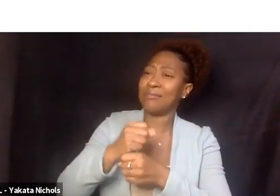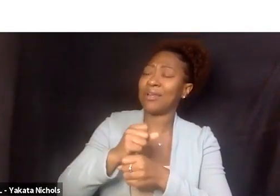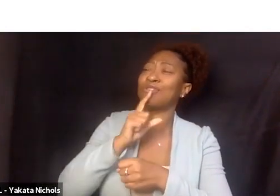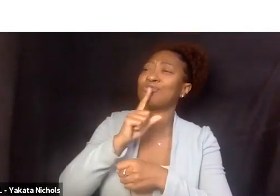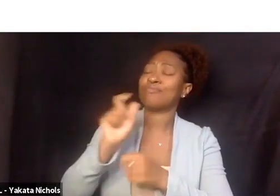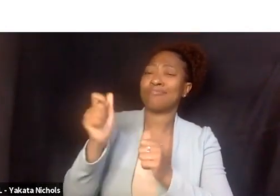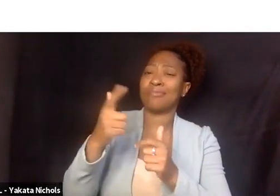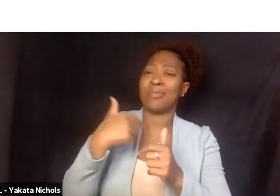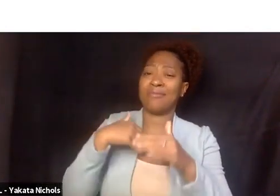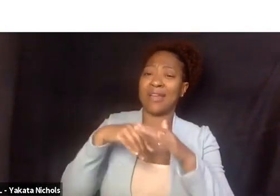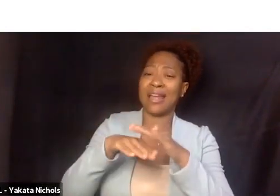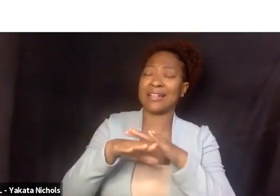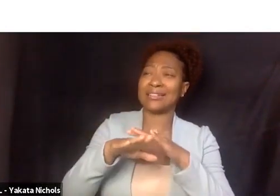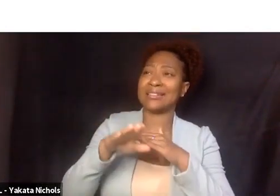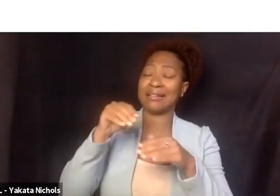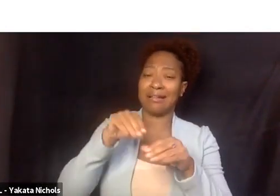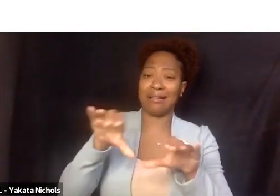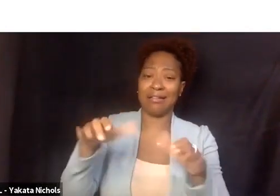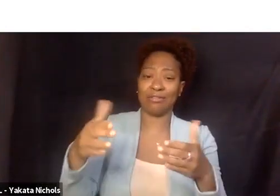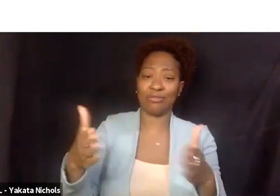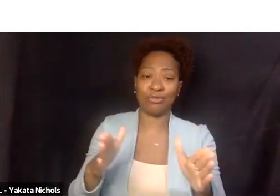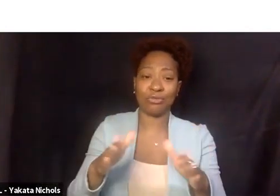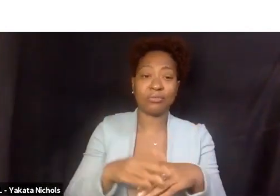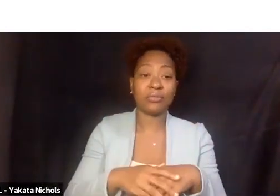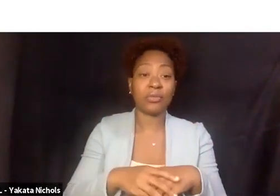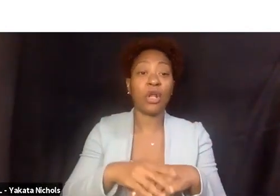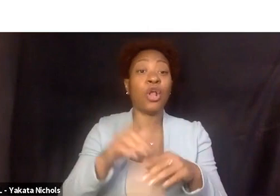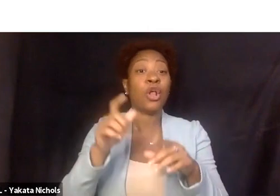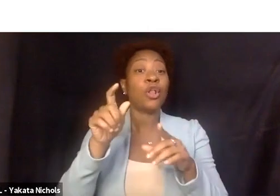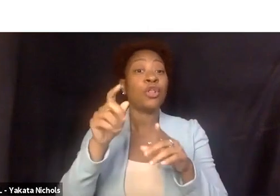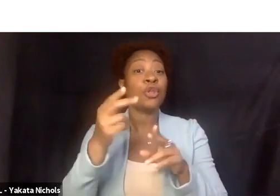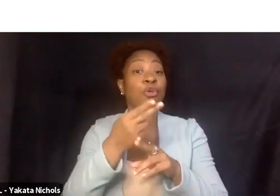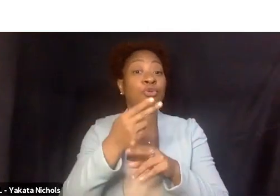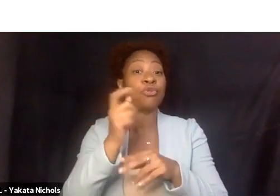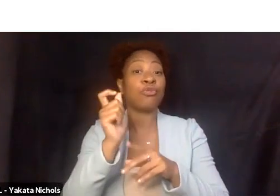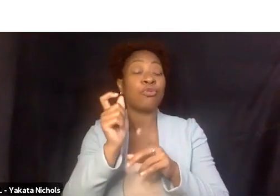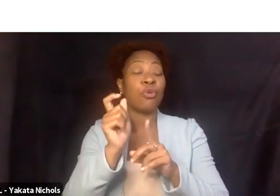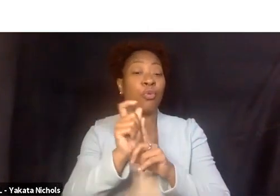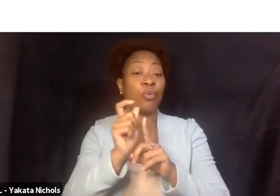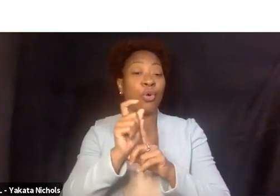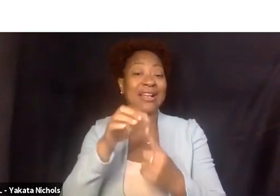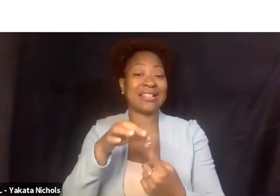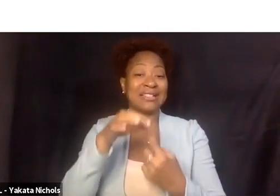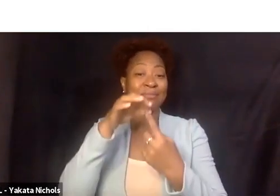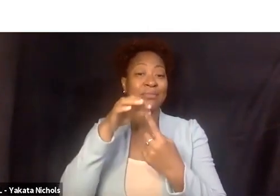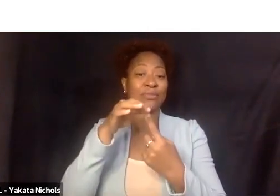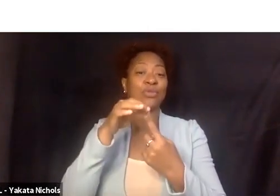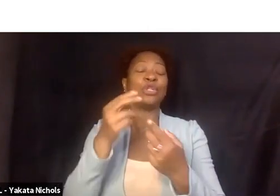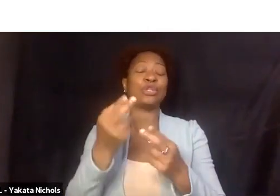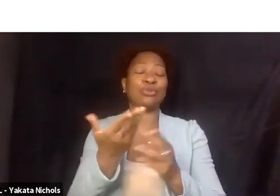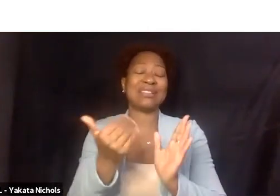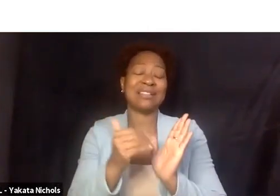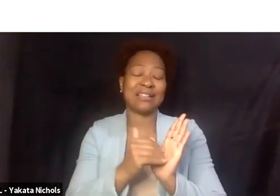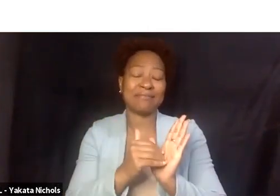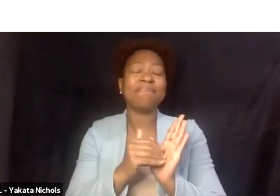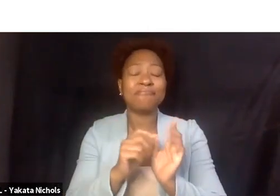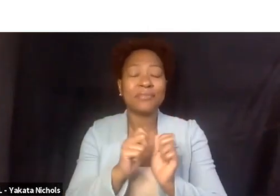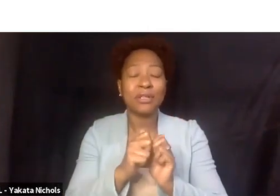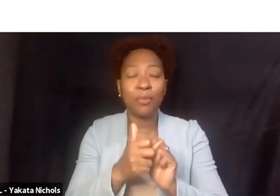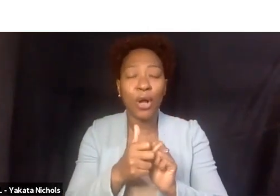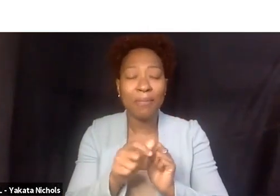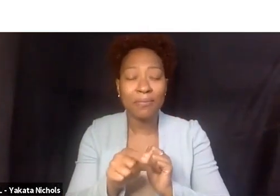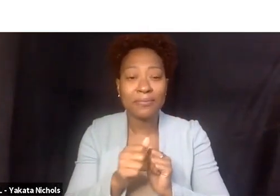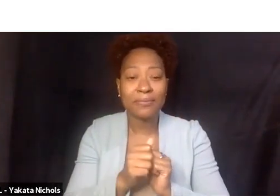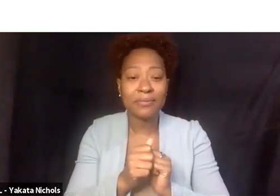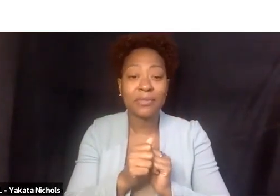classroom. The use of the term special is also used again. There's also